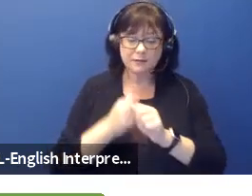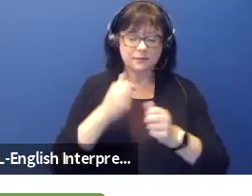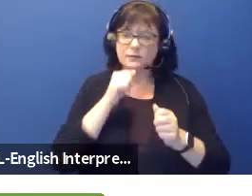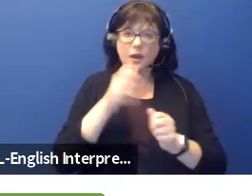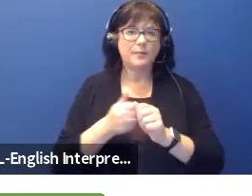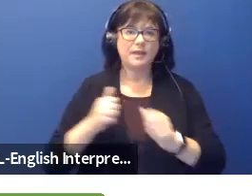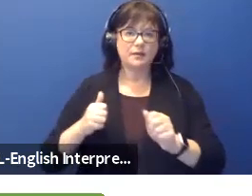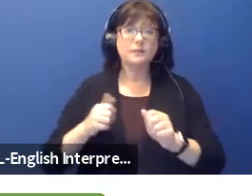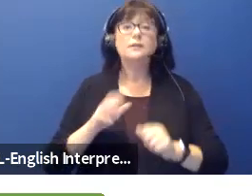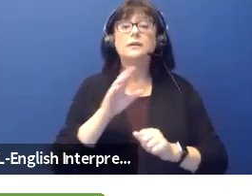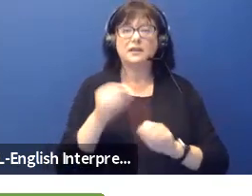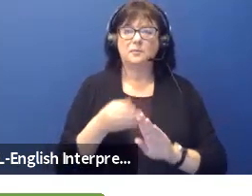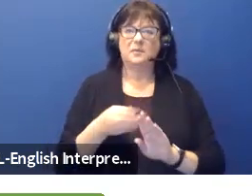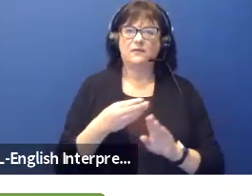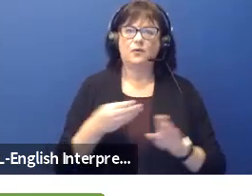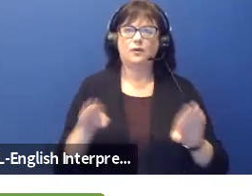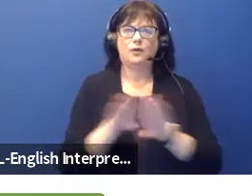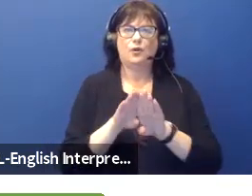milestones after a file's closed.